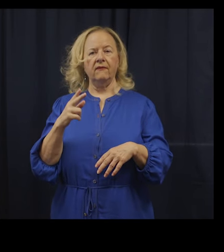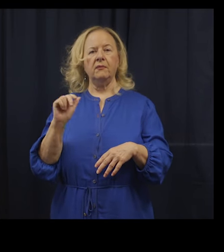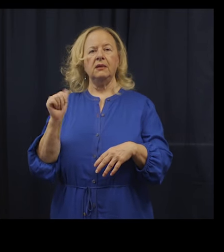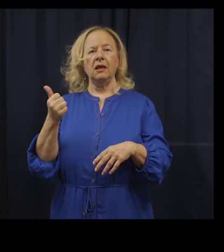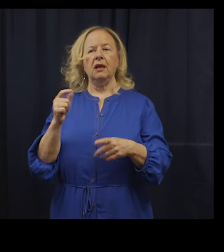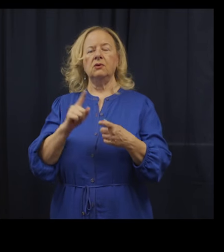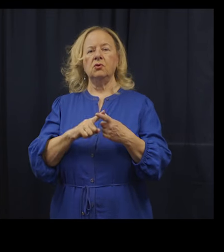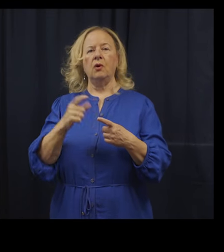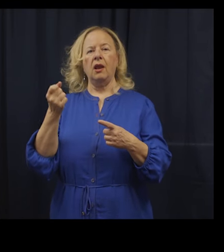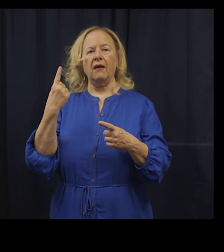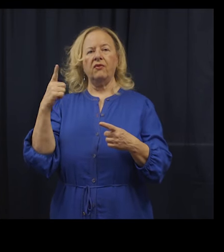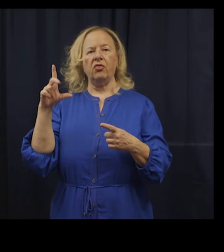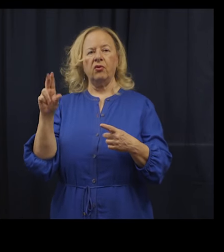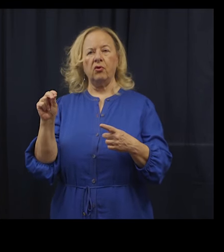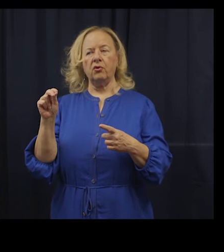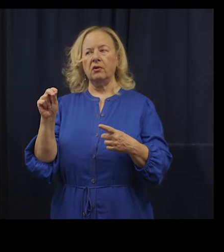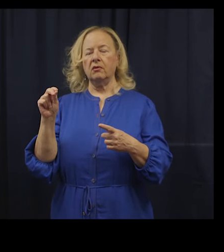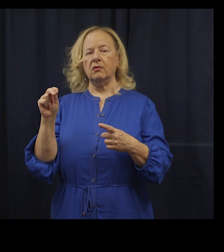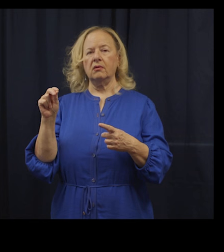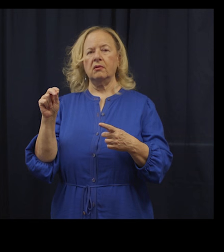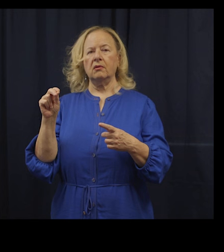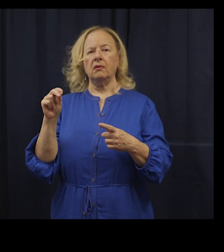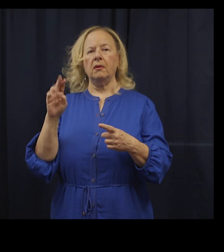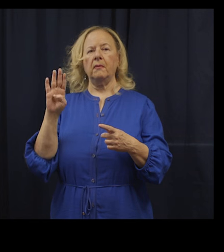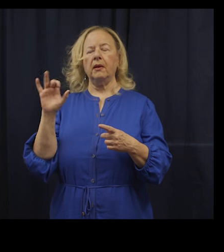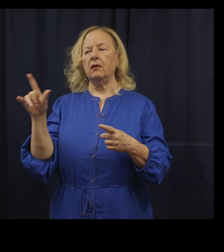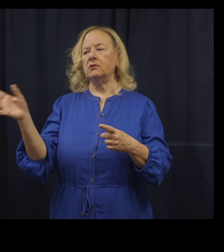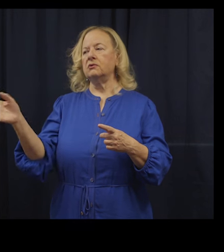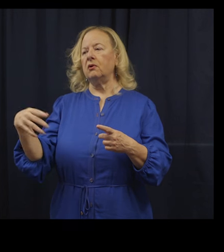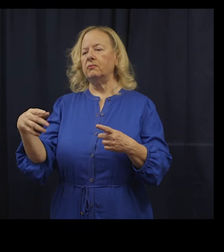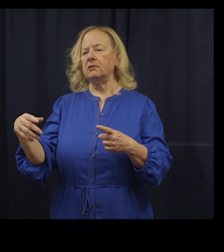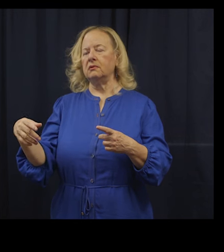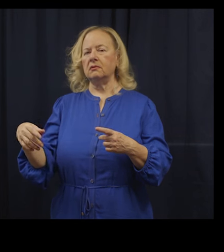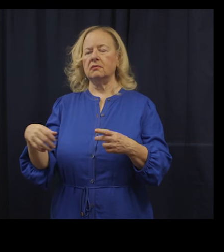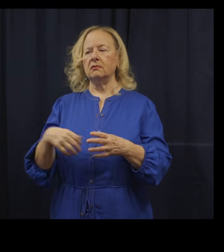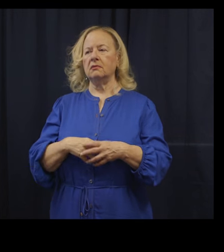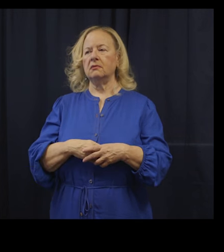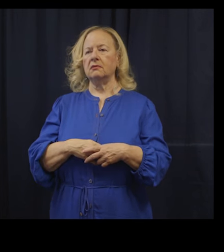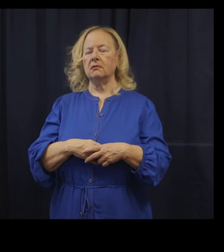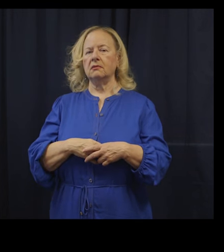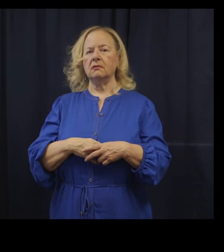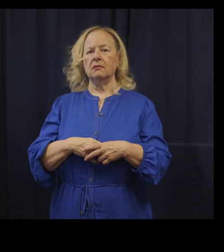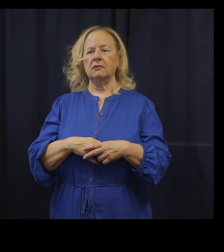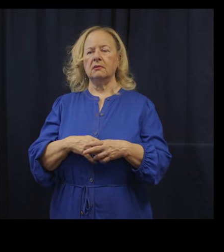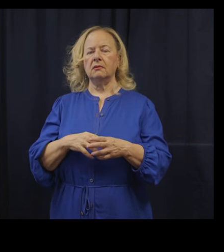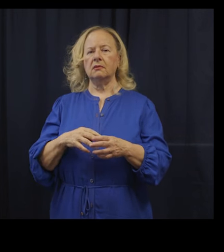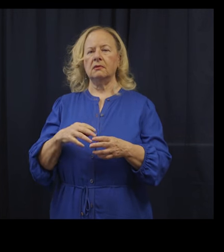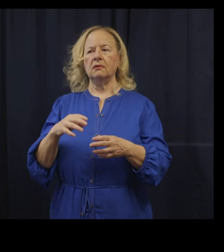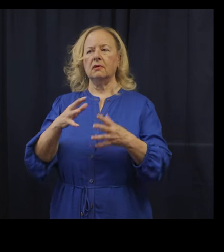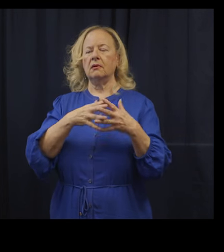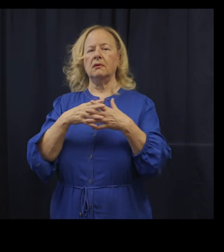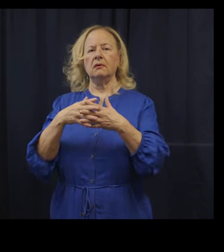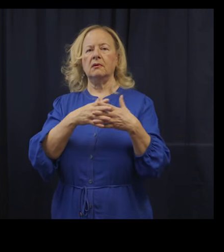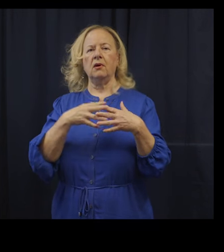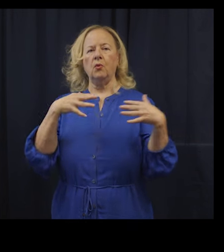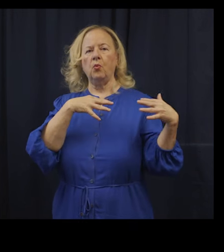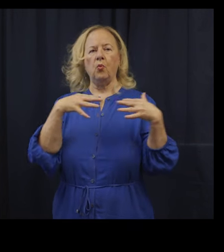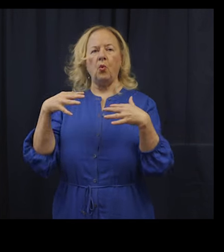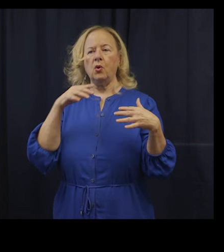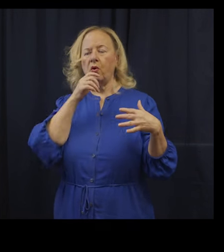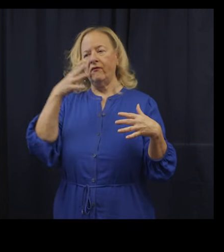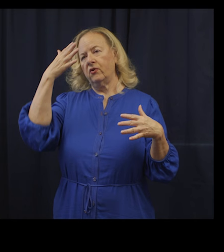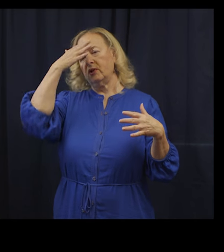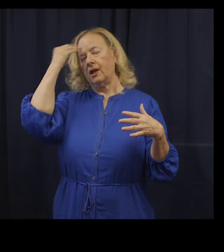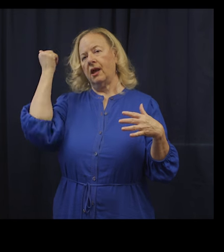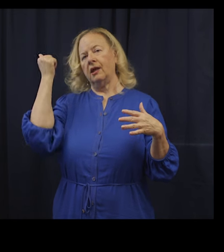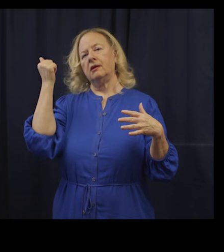11:30, we have manna time led by Bill Platt for seniors. And then, woohoo, America at War. Don't forget,